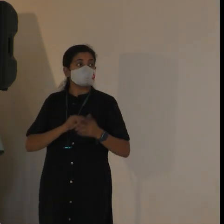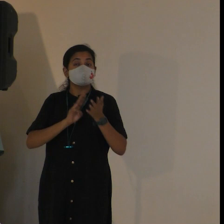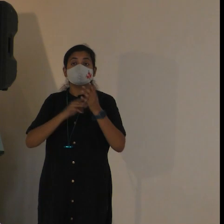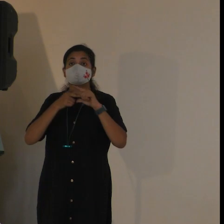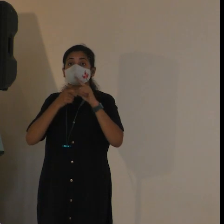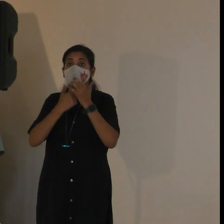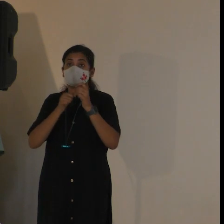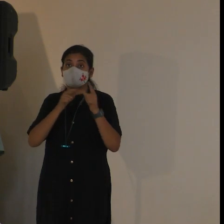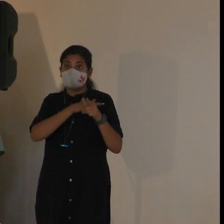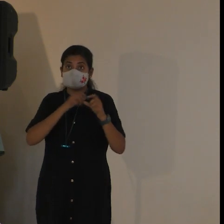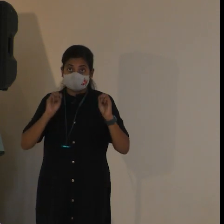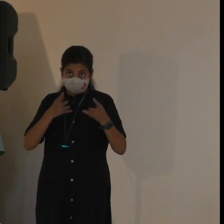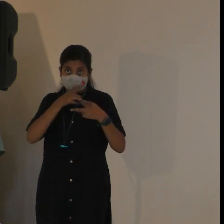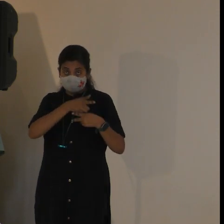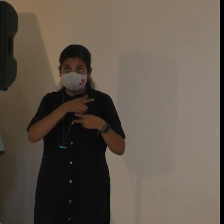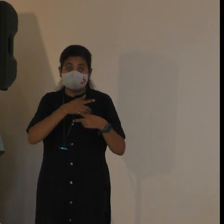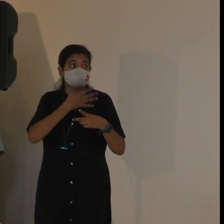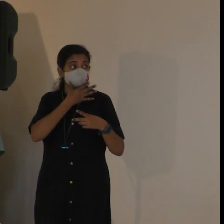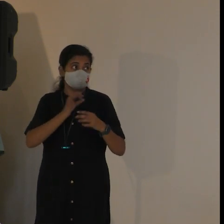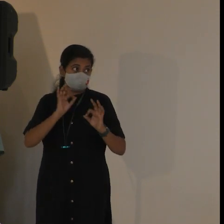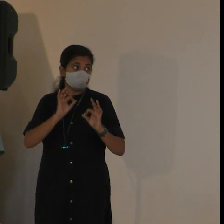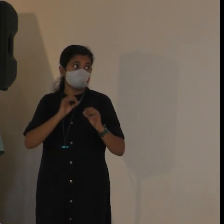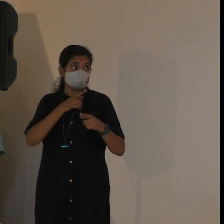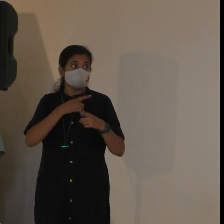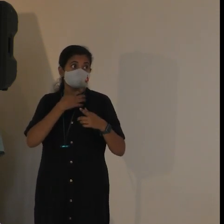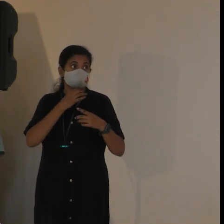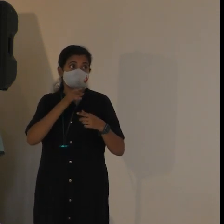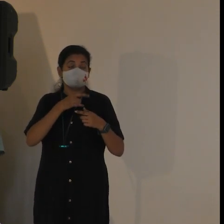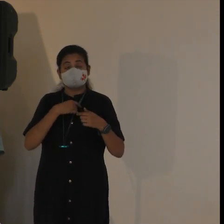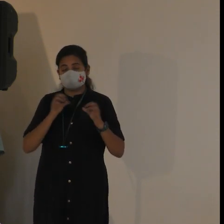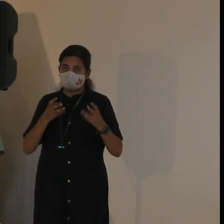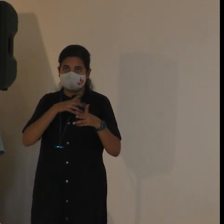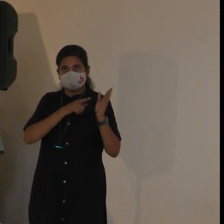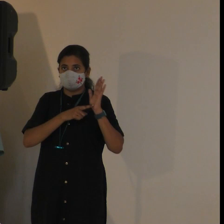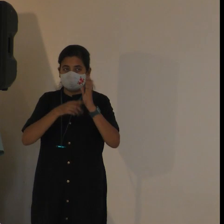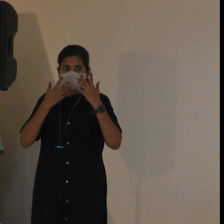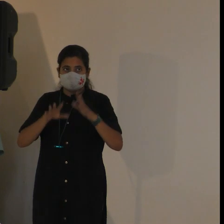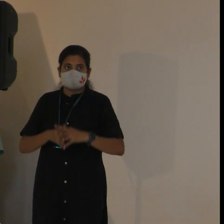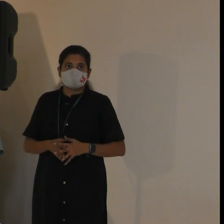interventions are delightfully very, very diverse, and which is how it should be.